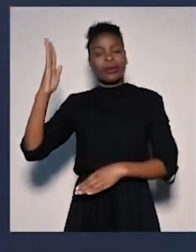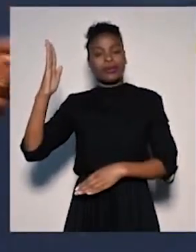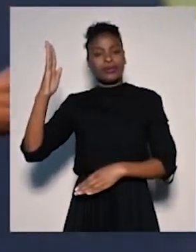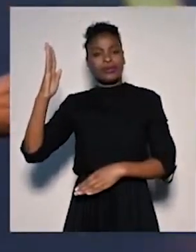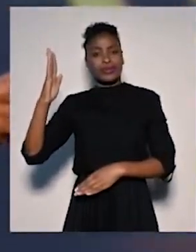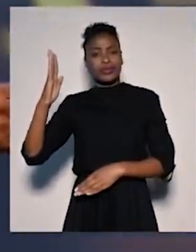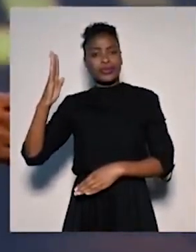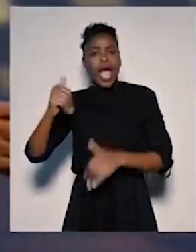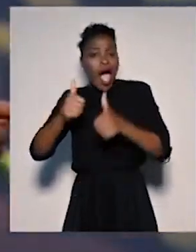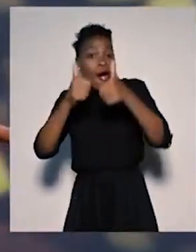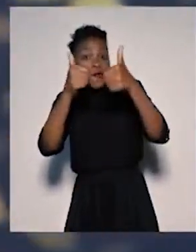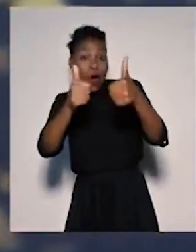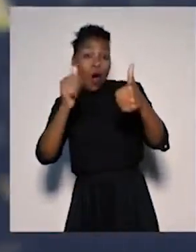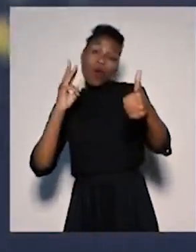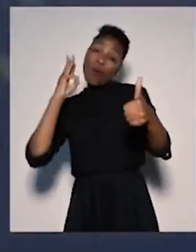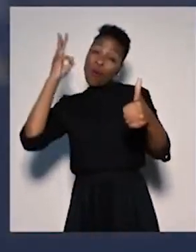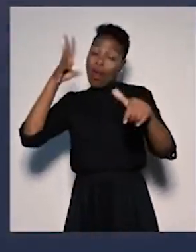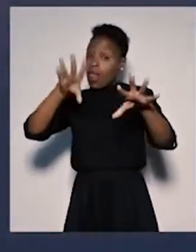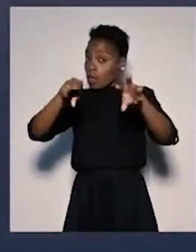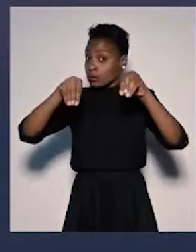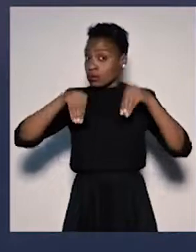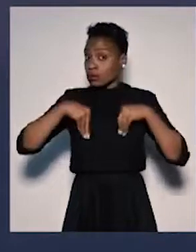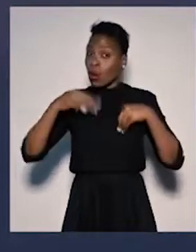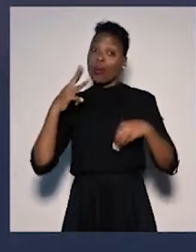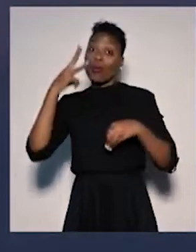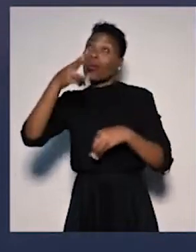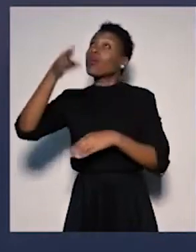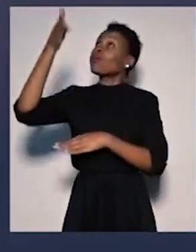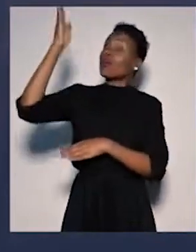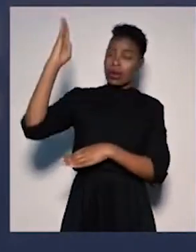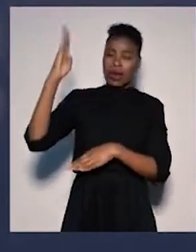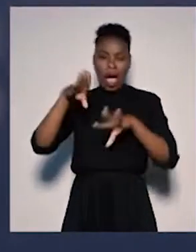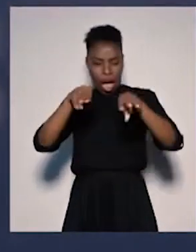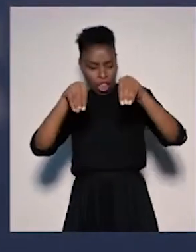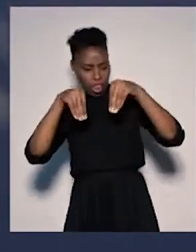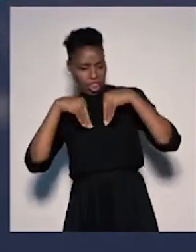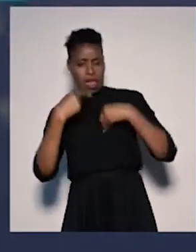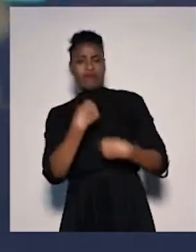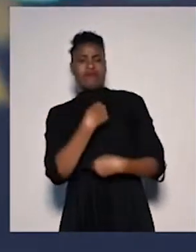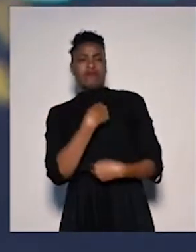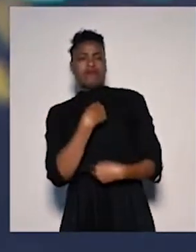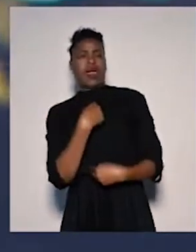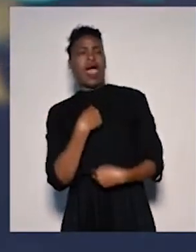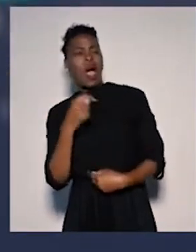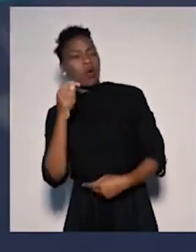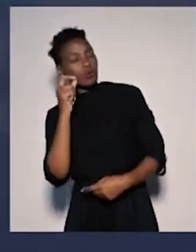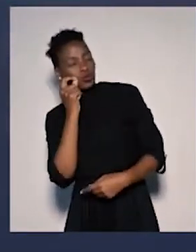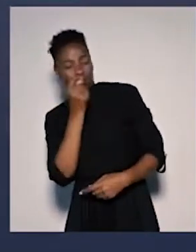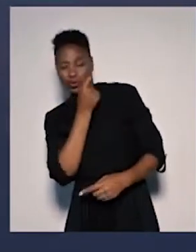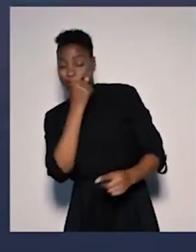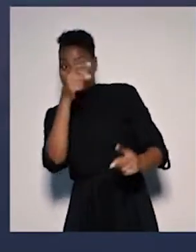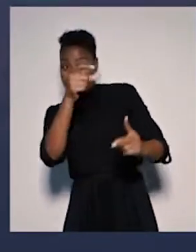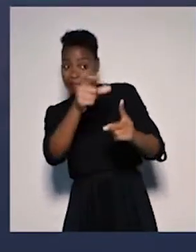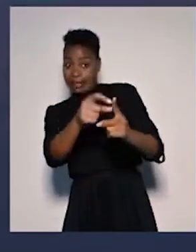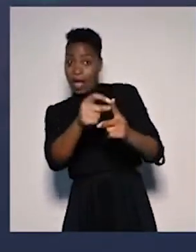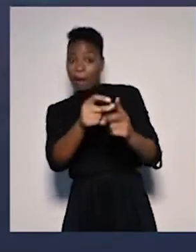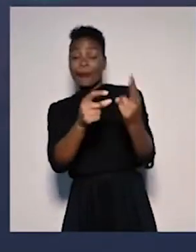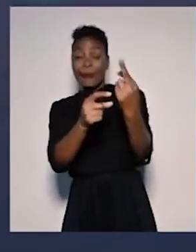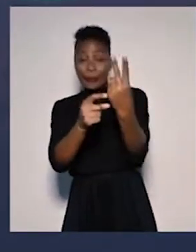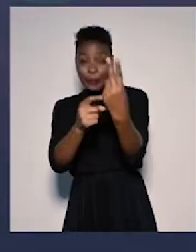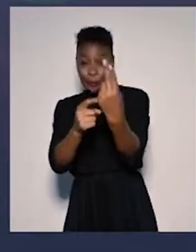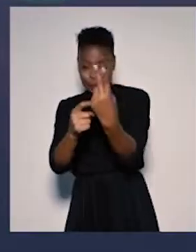The good will of God and the acceptable will of God, allow me to use the term, both of them, I'll call them